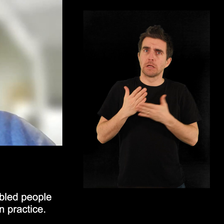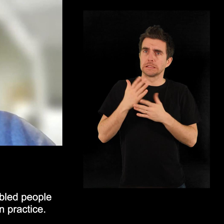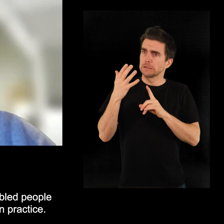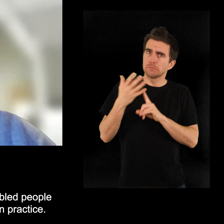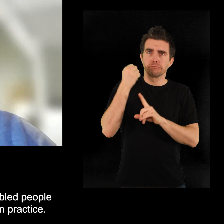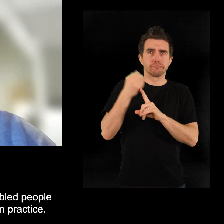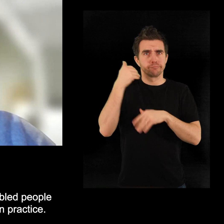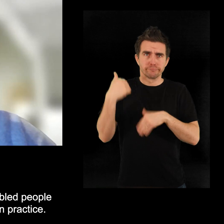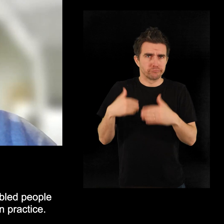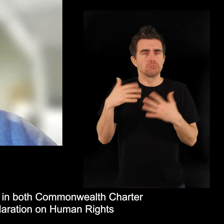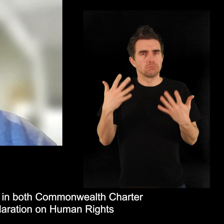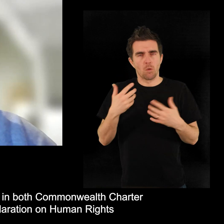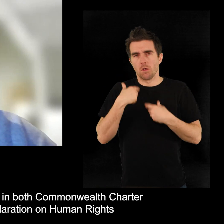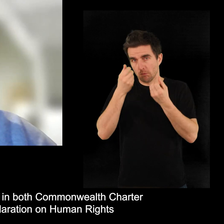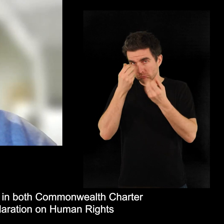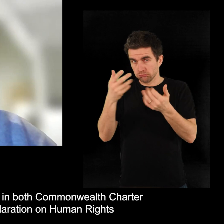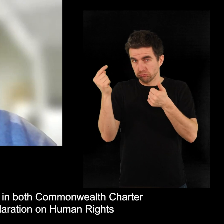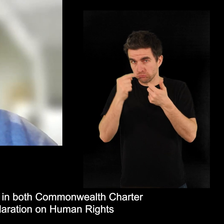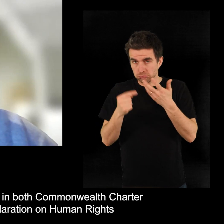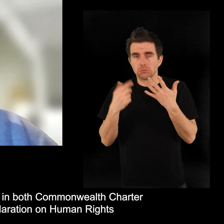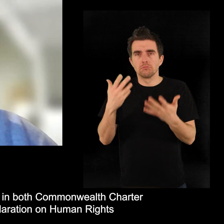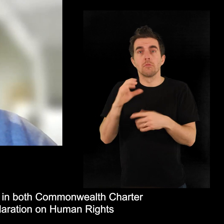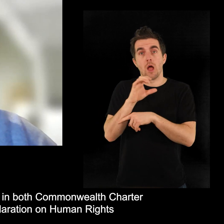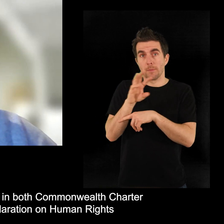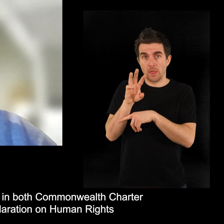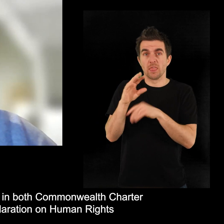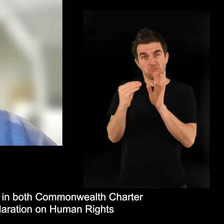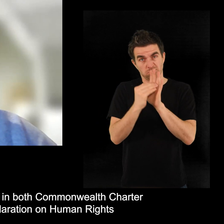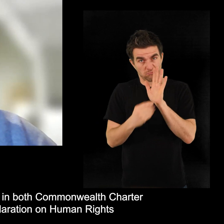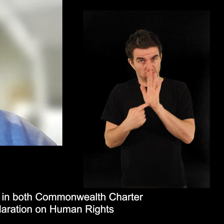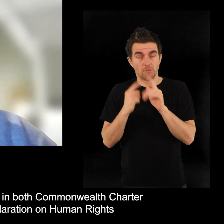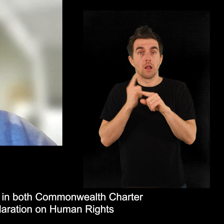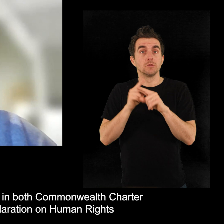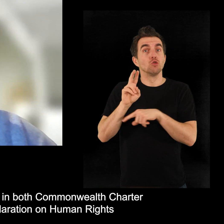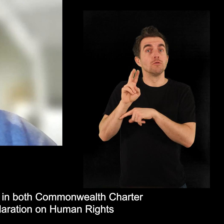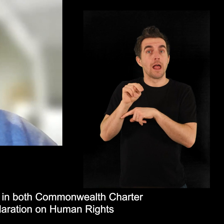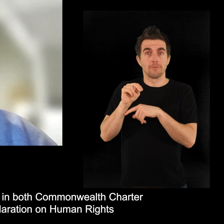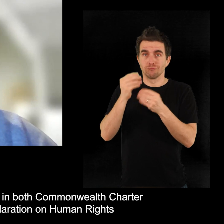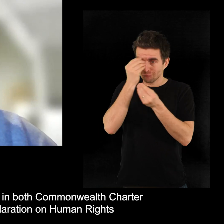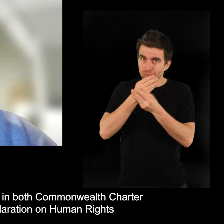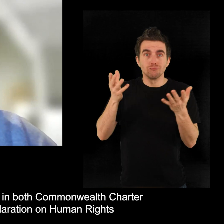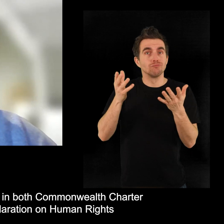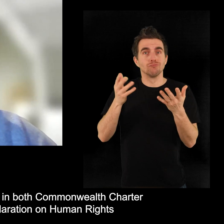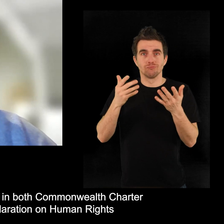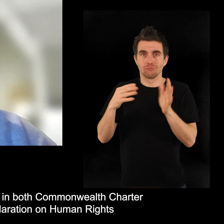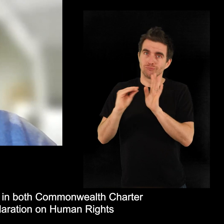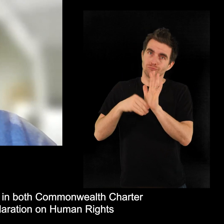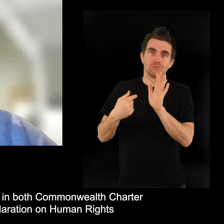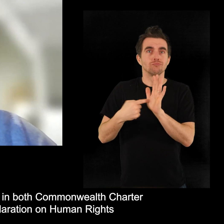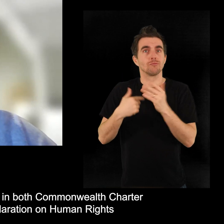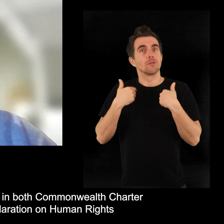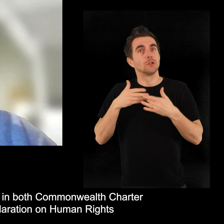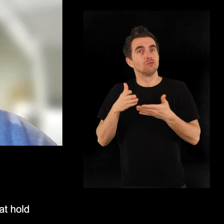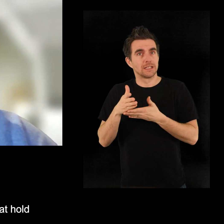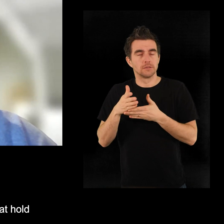practice. These principles are laid out in both Commonwealth Charter and the United Nations Declaration of